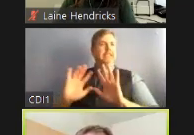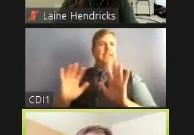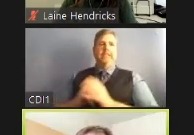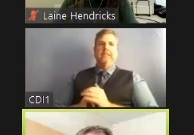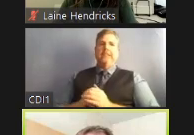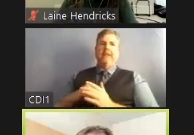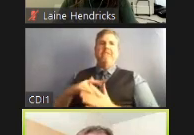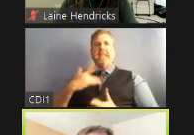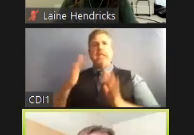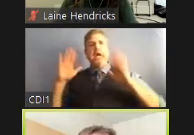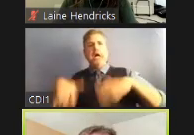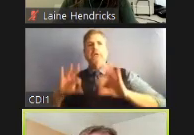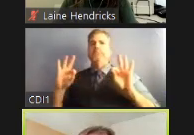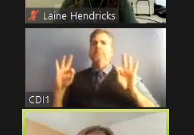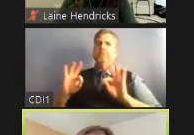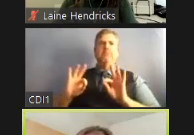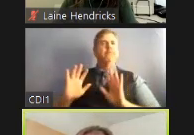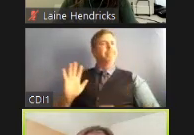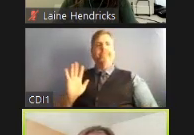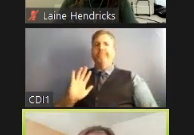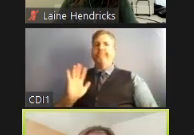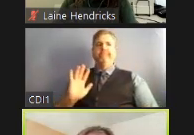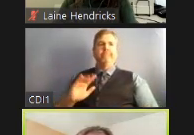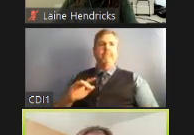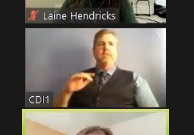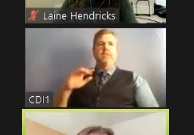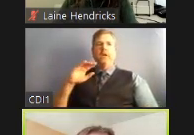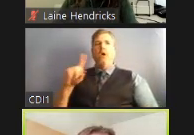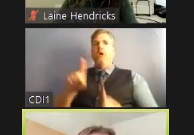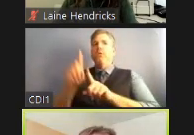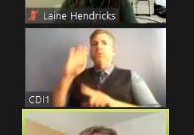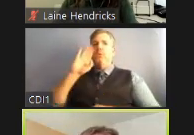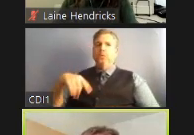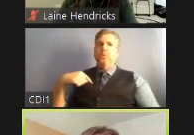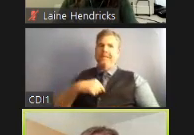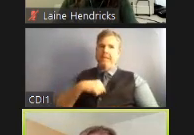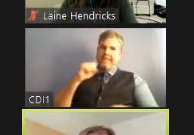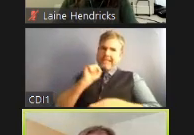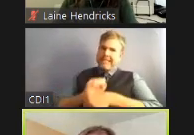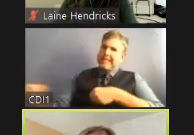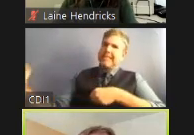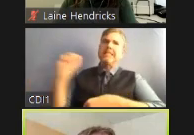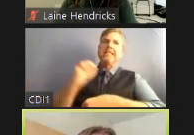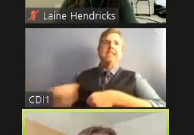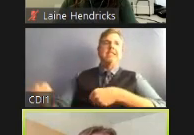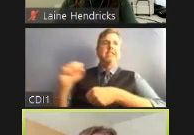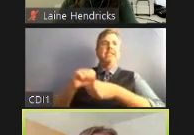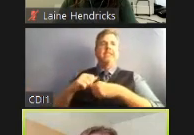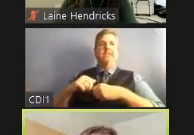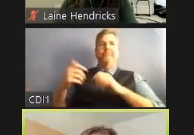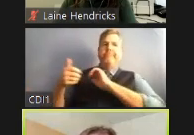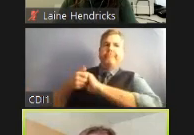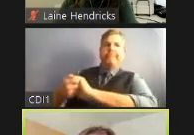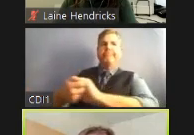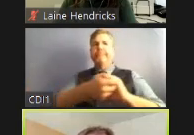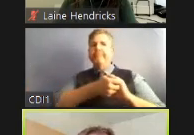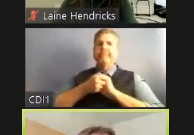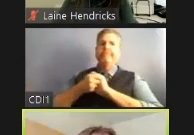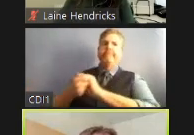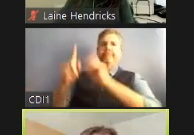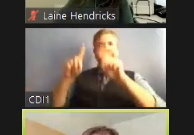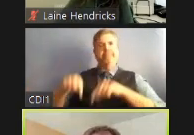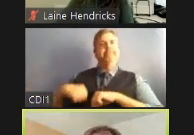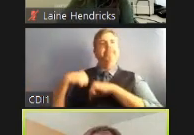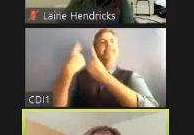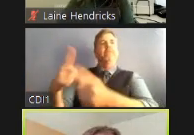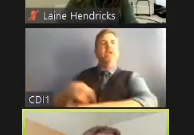know that we've been working on this really hard together, and this has been going on for a long time, and this may be something as a sign